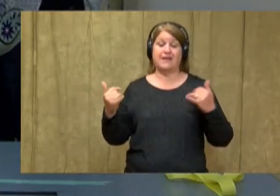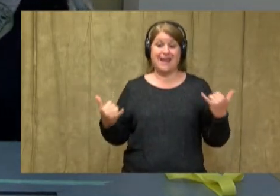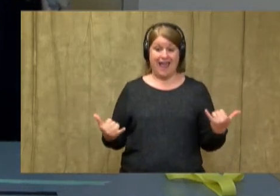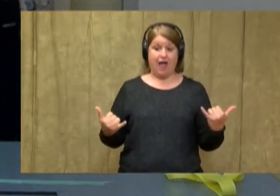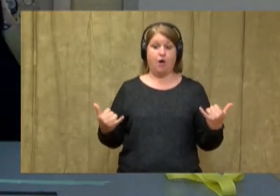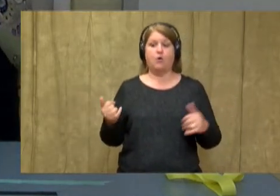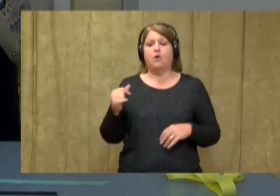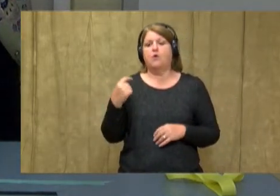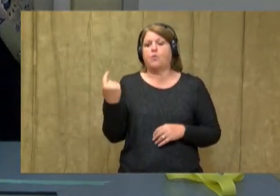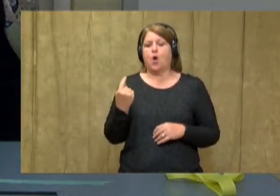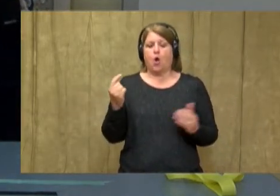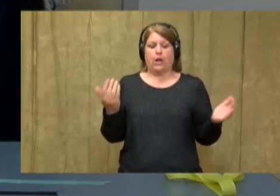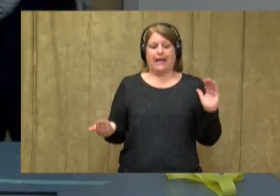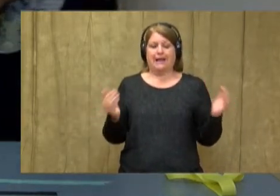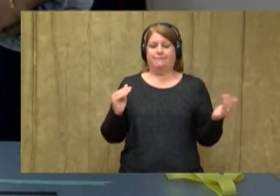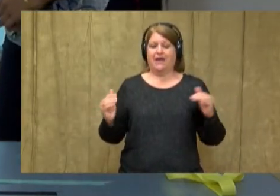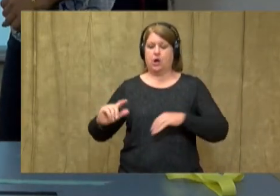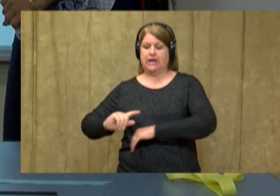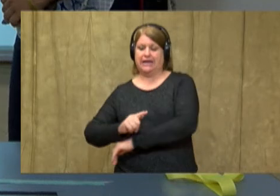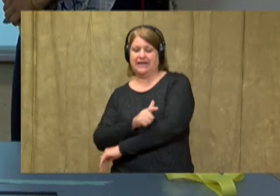lizard to the dog.